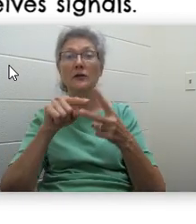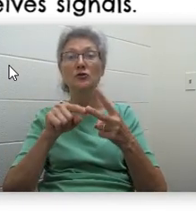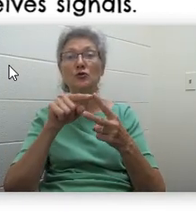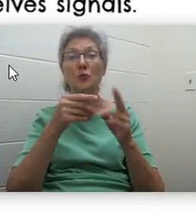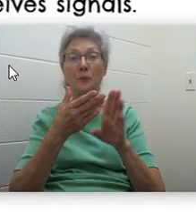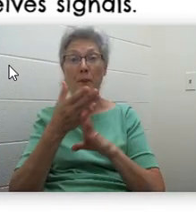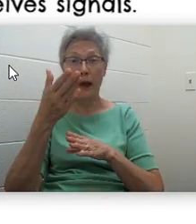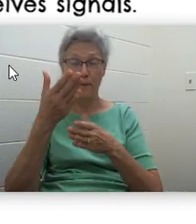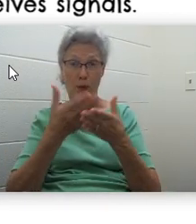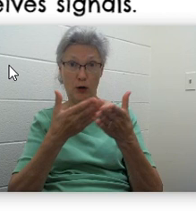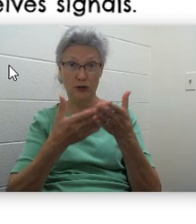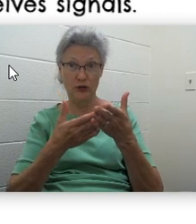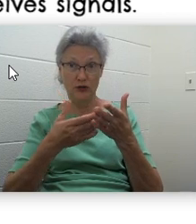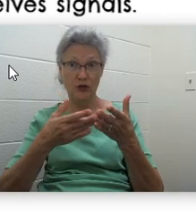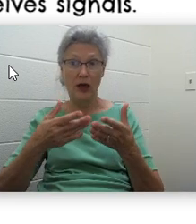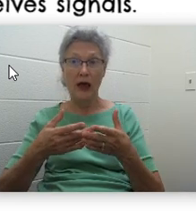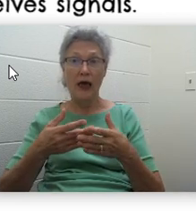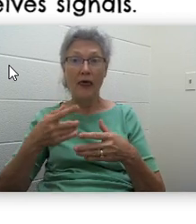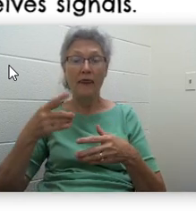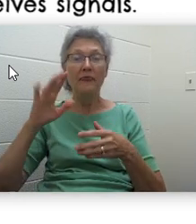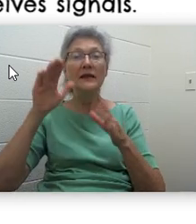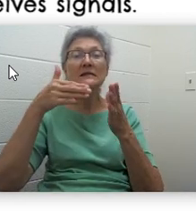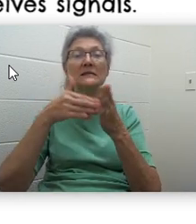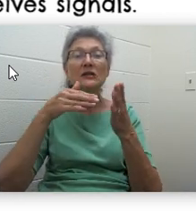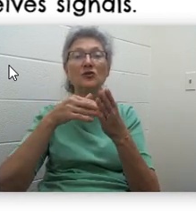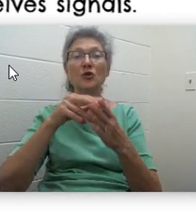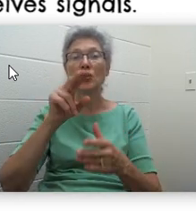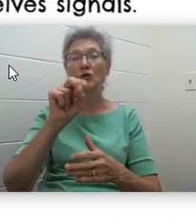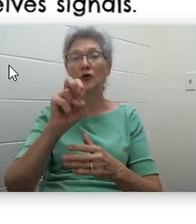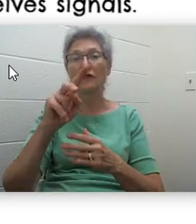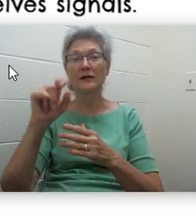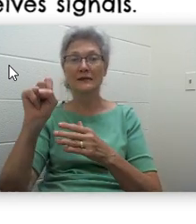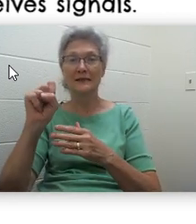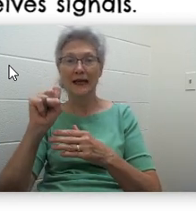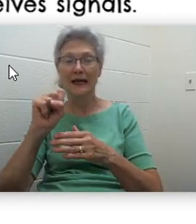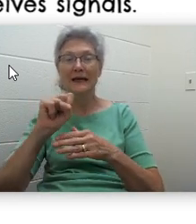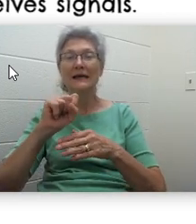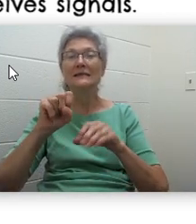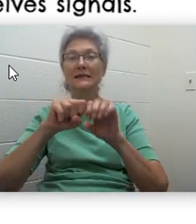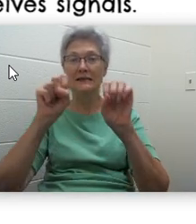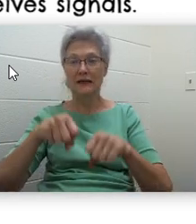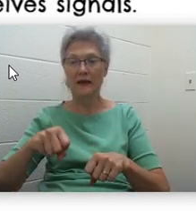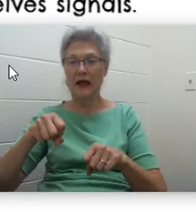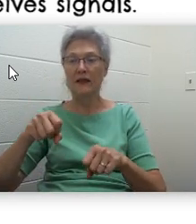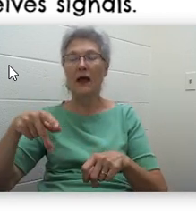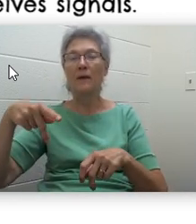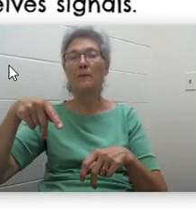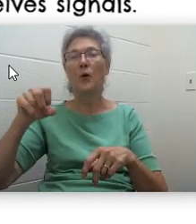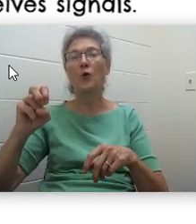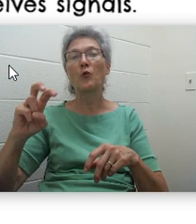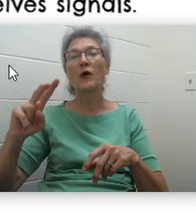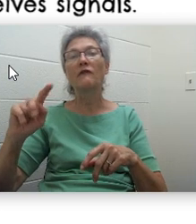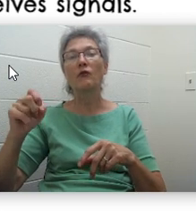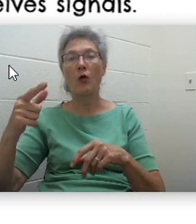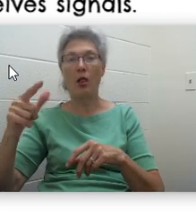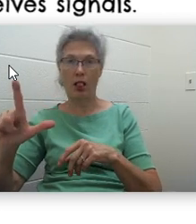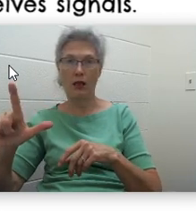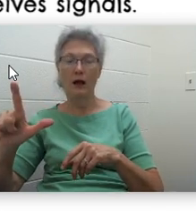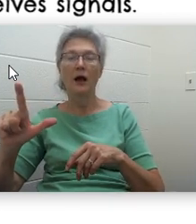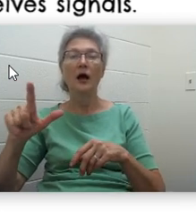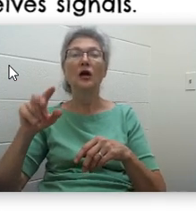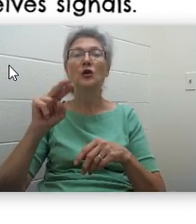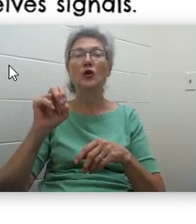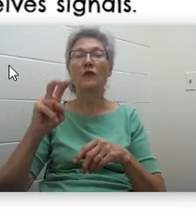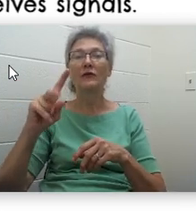parts of the nervous system are the central nervous system and the peripheral nervous system. The central nervous system is